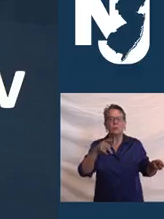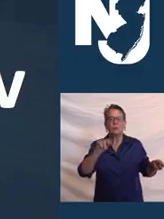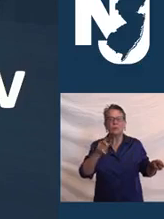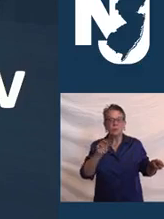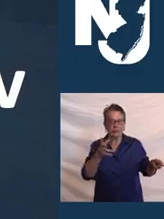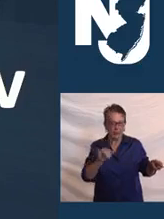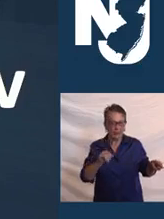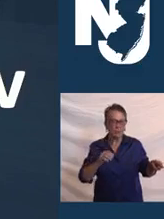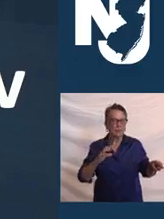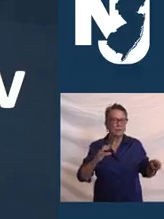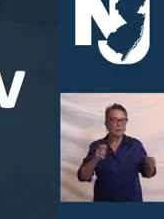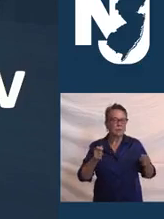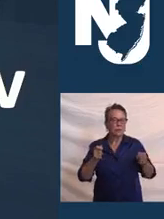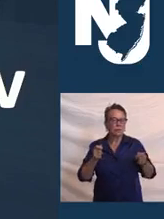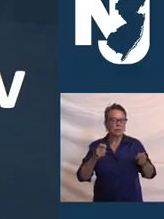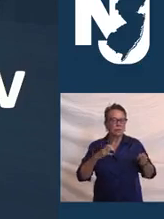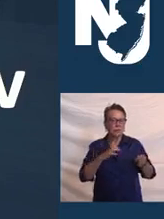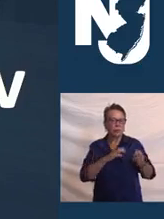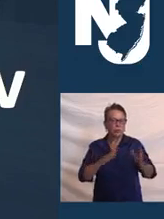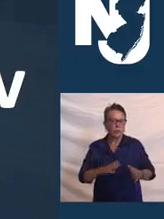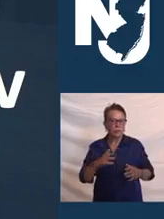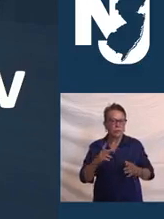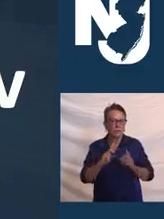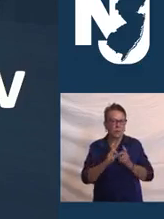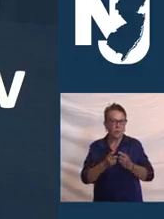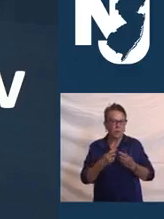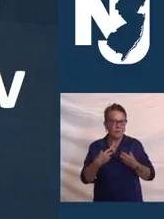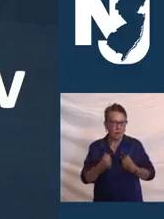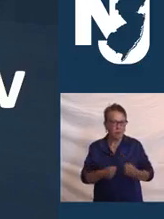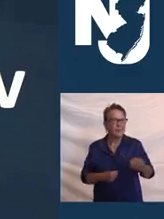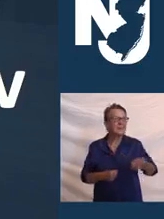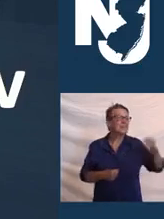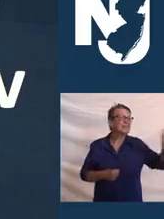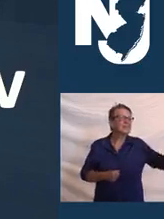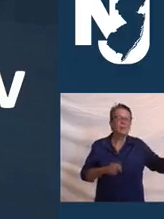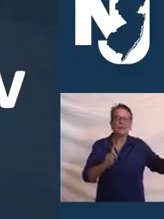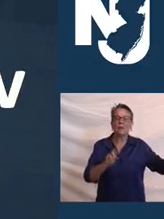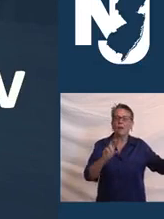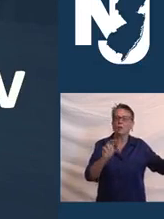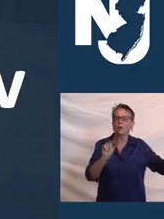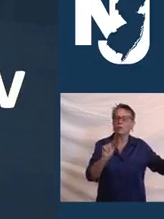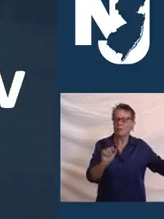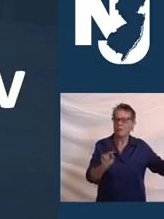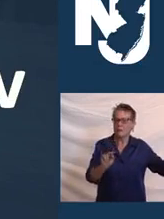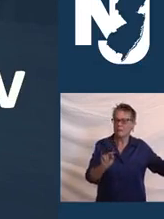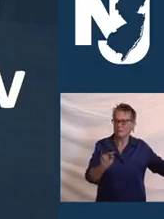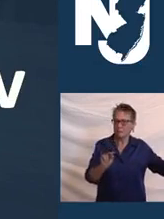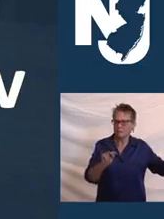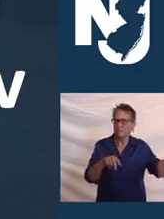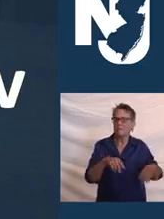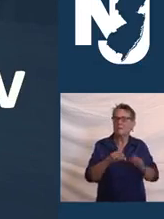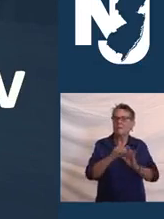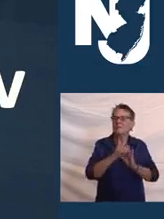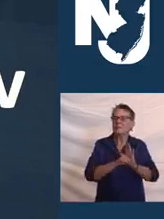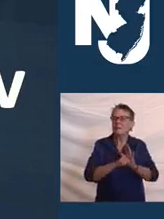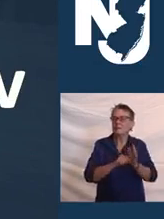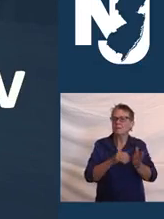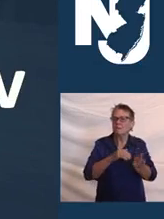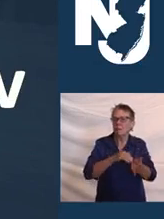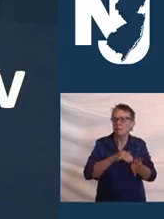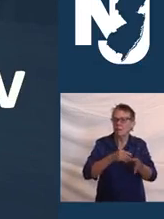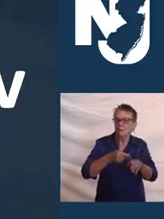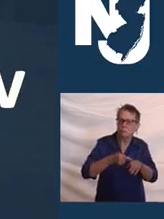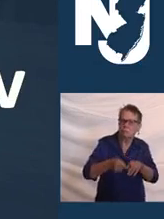another familiar face, the state's epidemiologist, Dr. Christina Tan. Great to have you back, Tina. Judy,